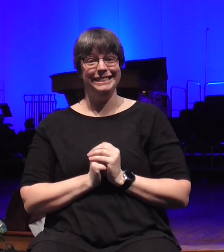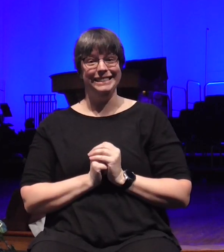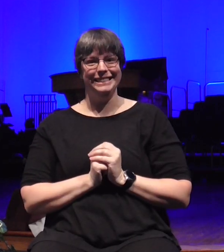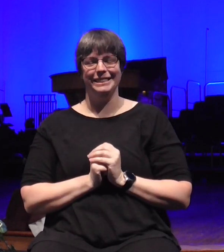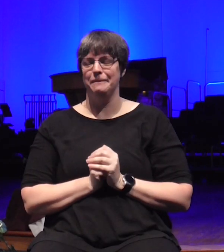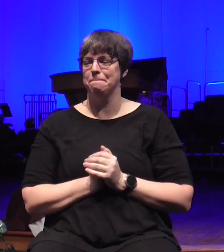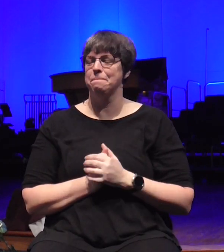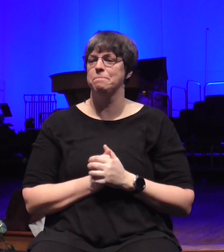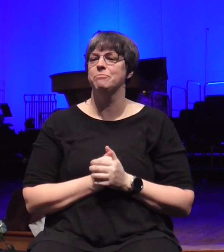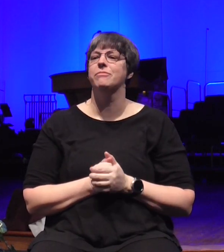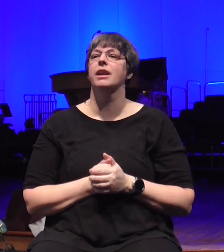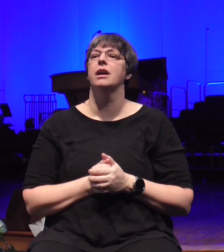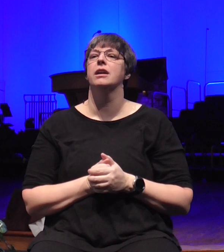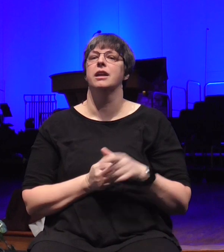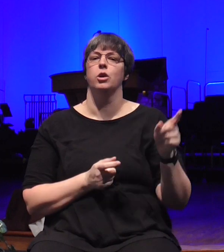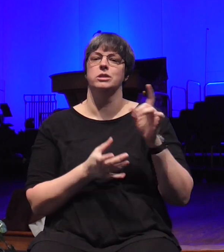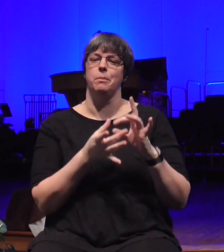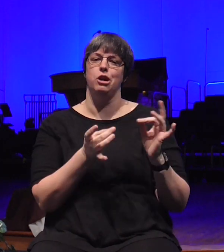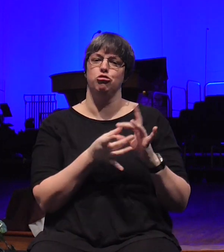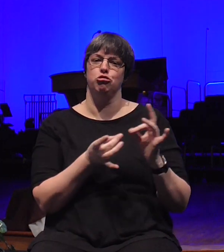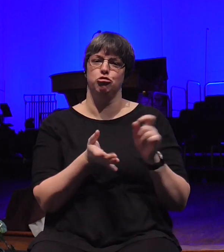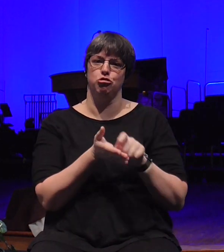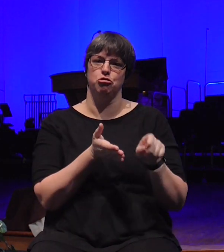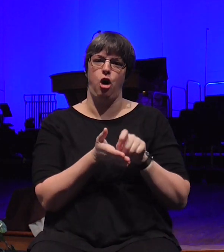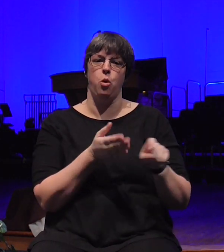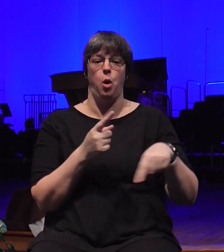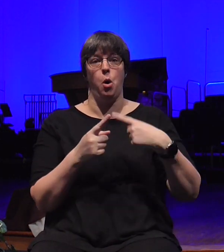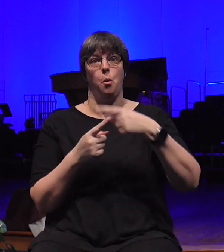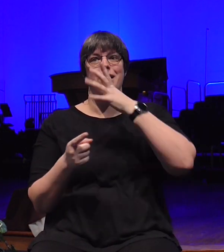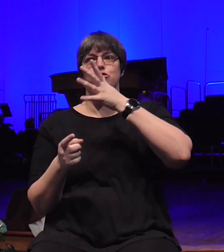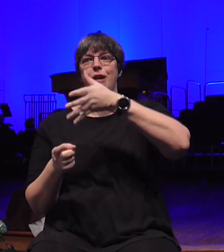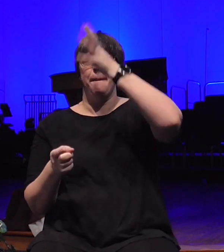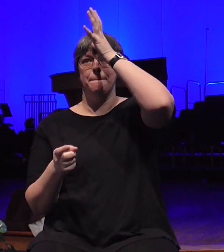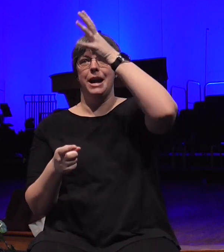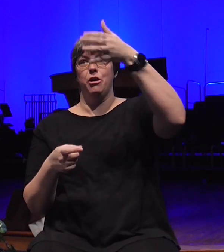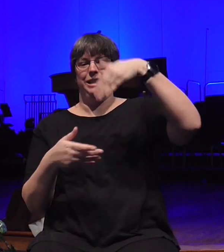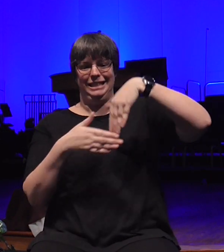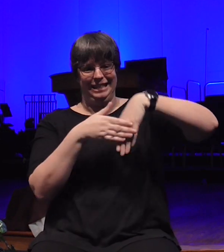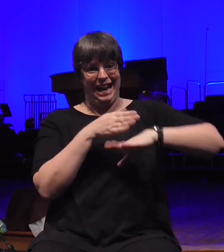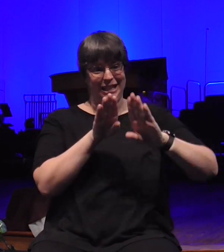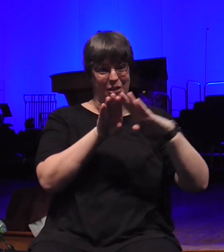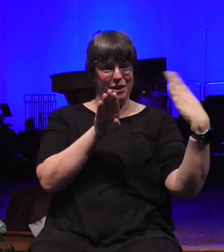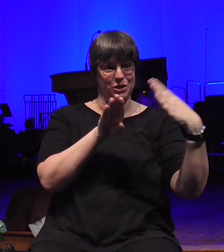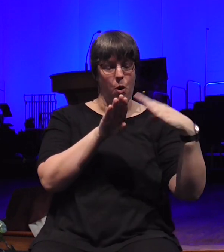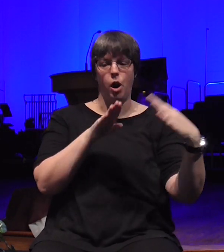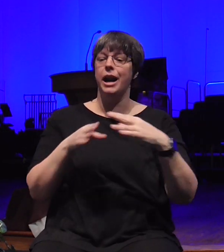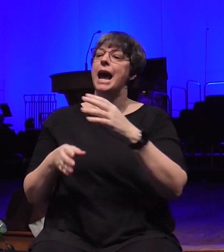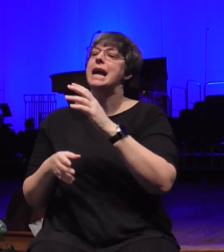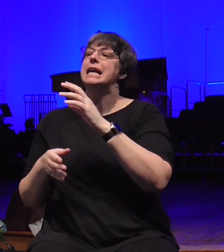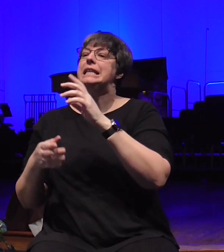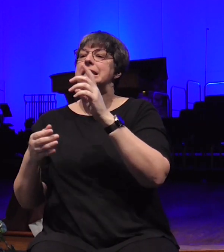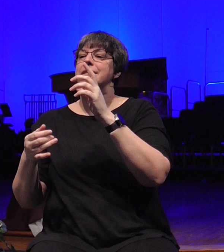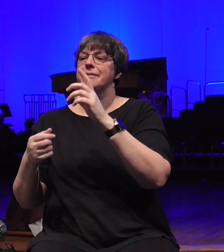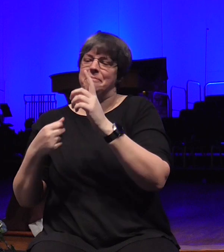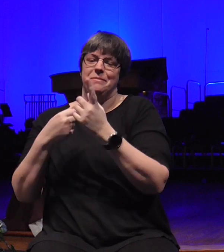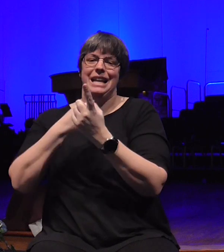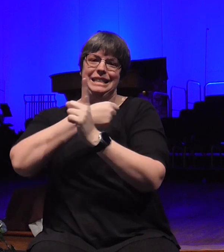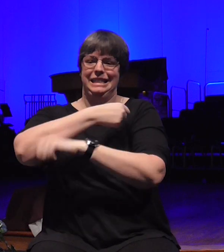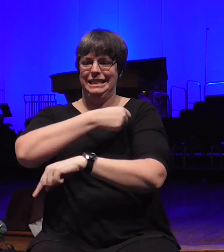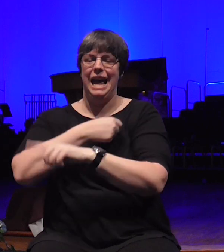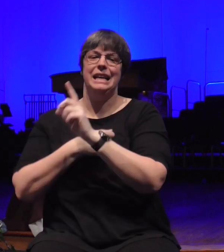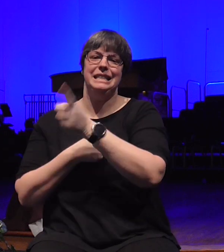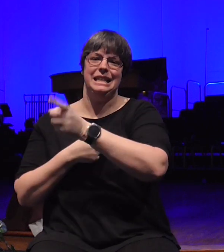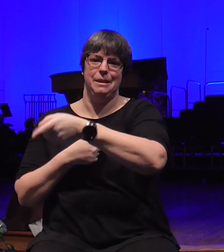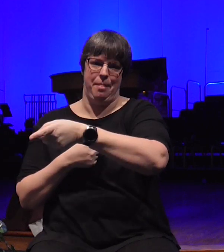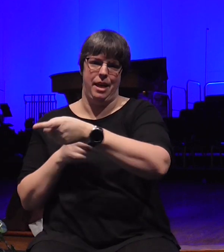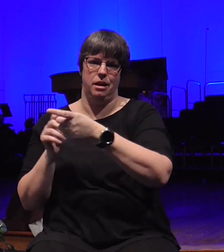as Ogden Nash once wrote, that when grandparents enter the door, discipline flies out the window. And that's very true. But on the